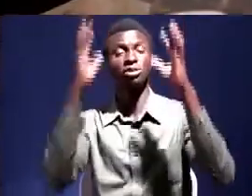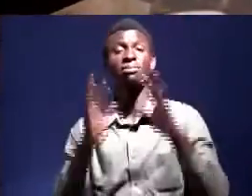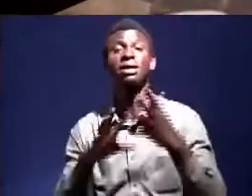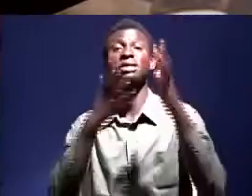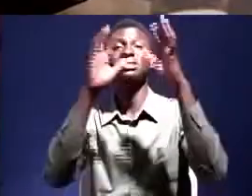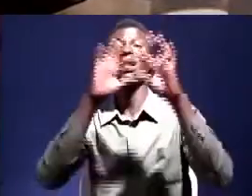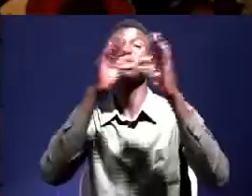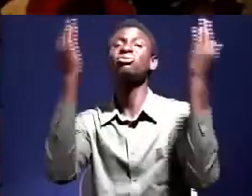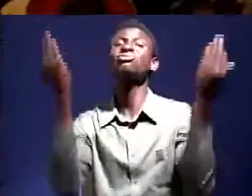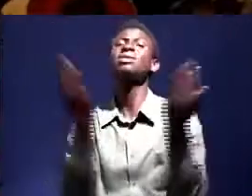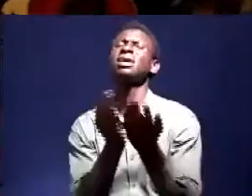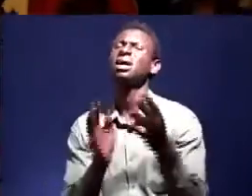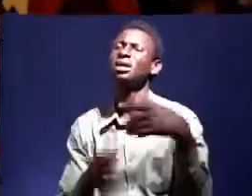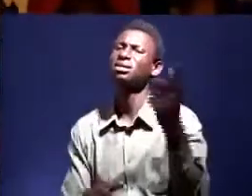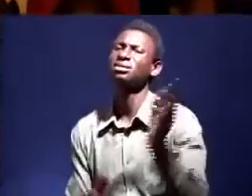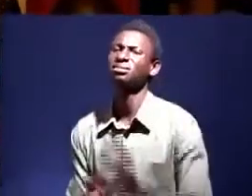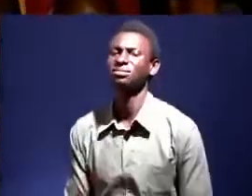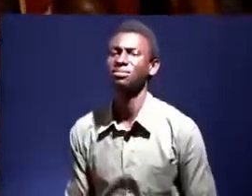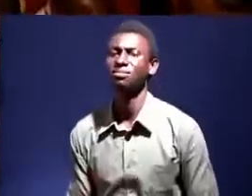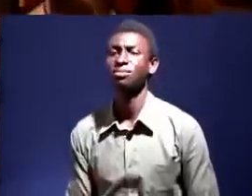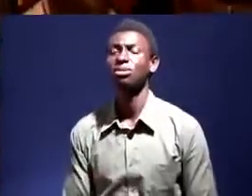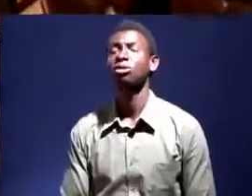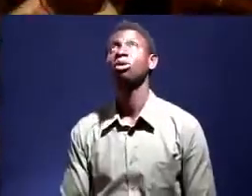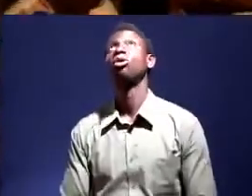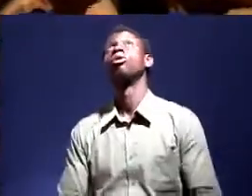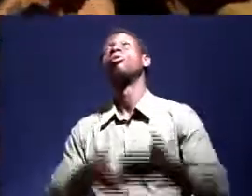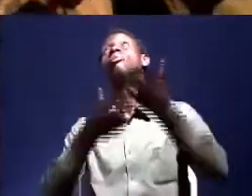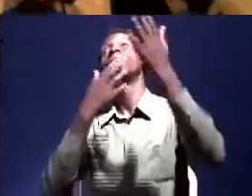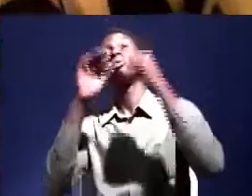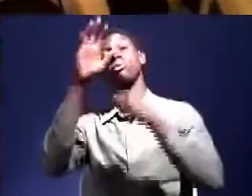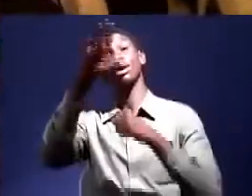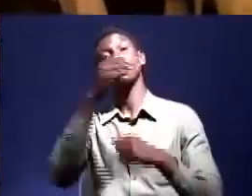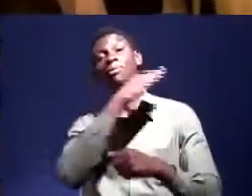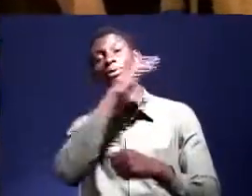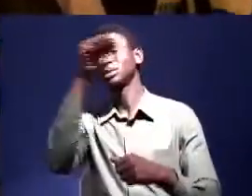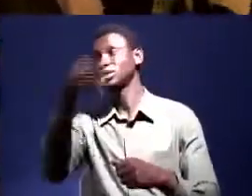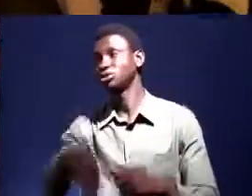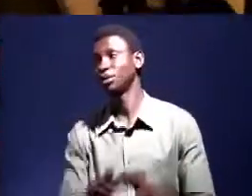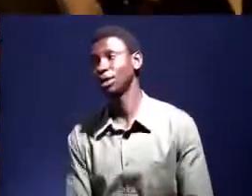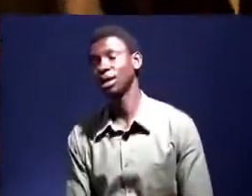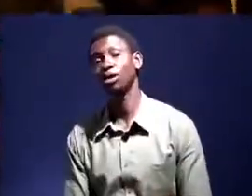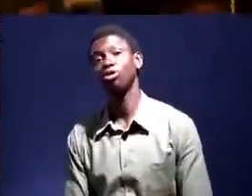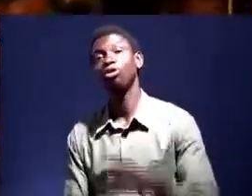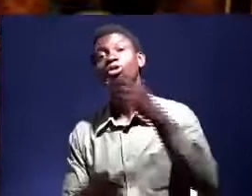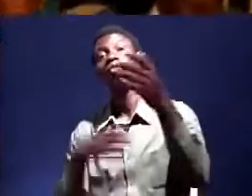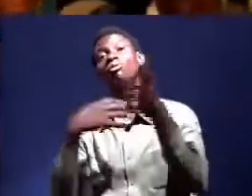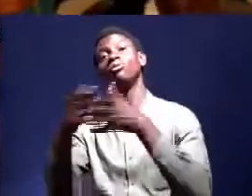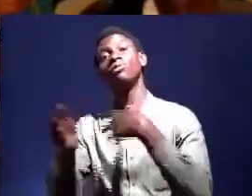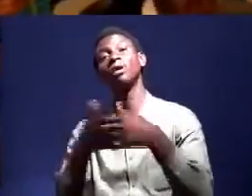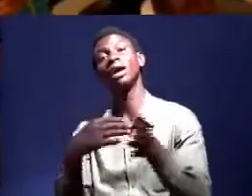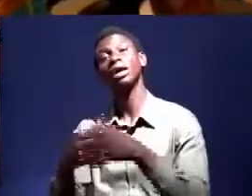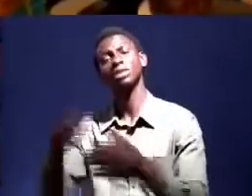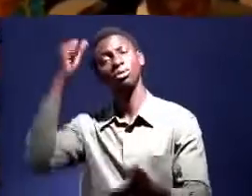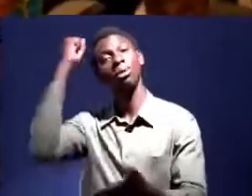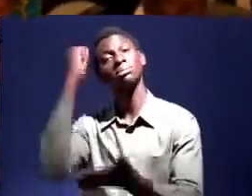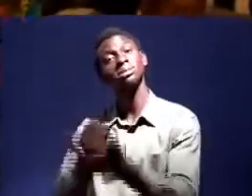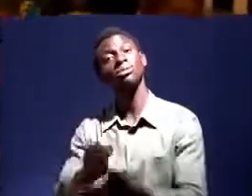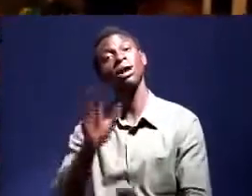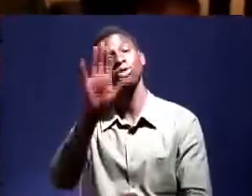God is calling you tonight to make your decision to come back to